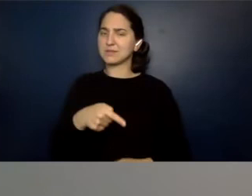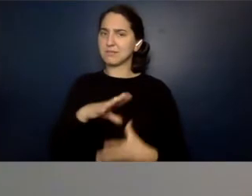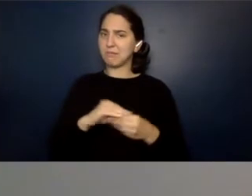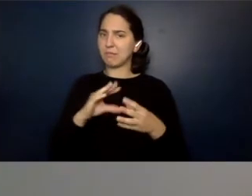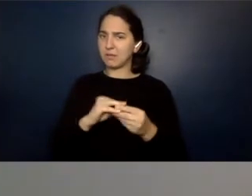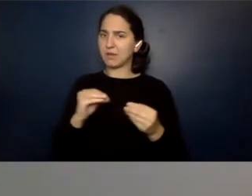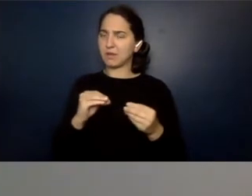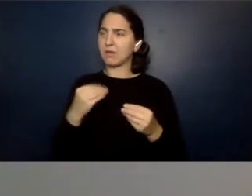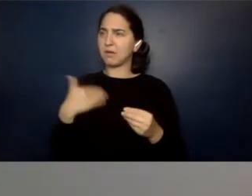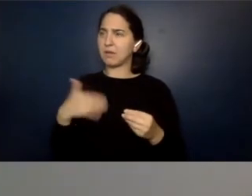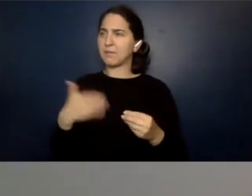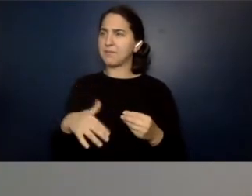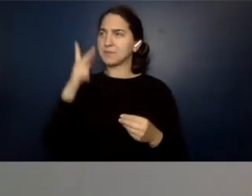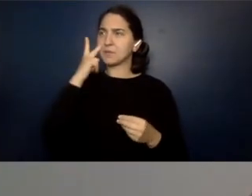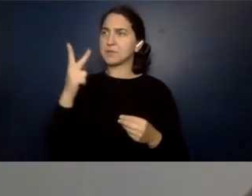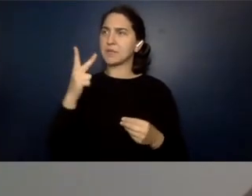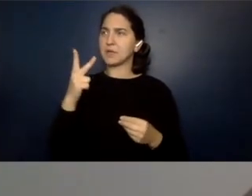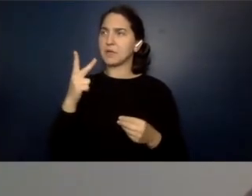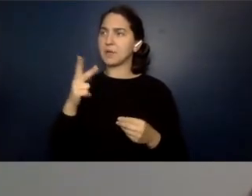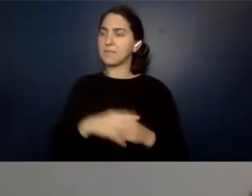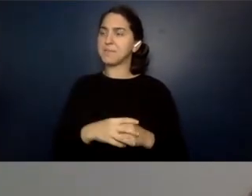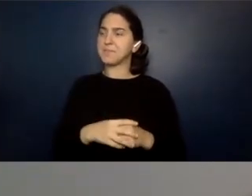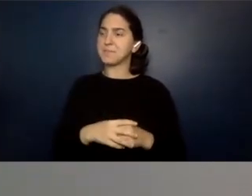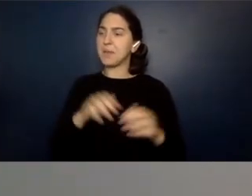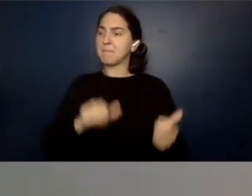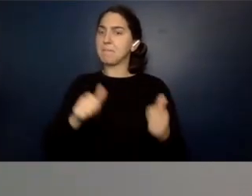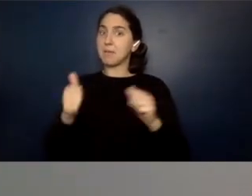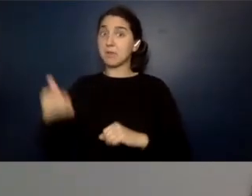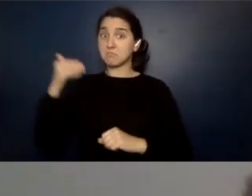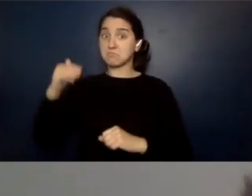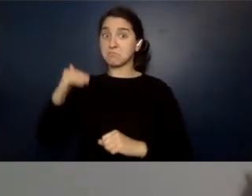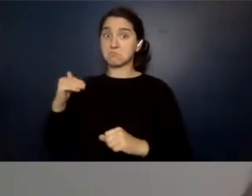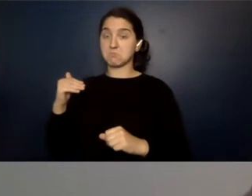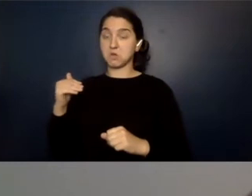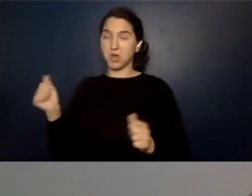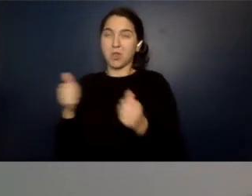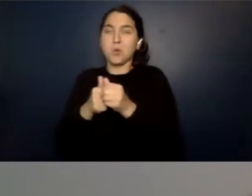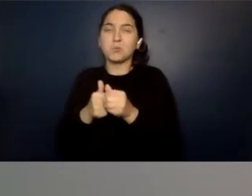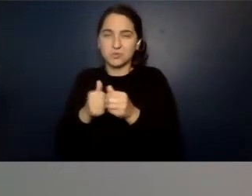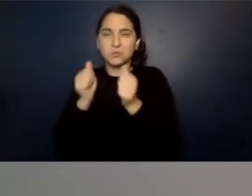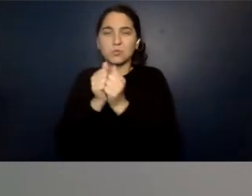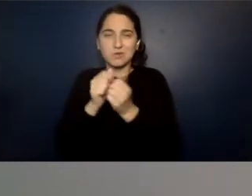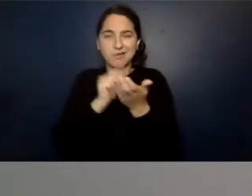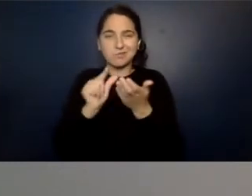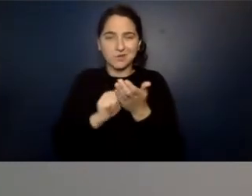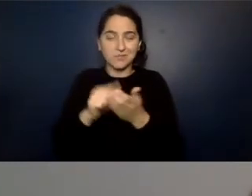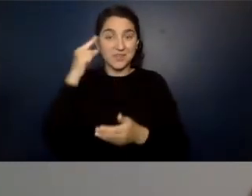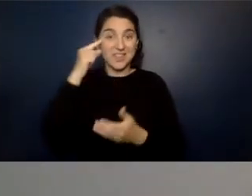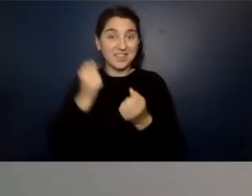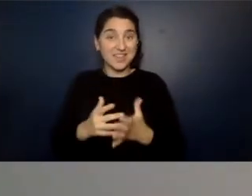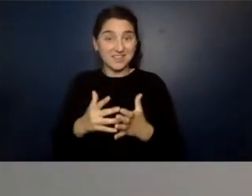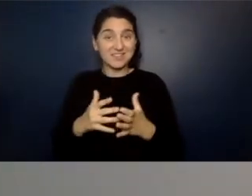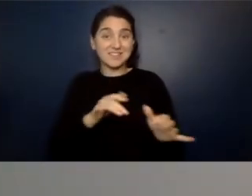essential for profound and selfless community, and most importantly, that all must be free